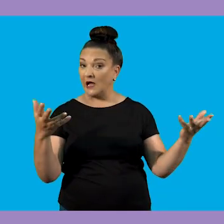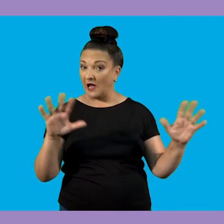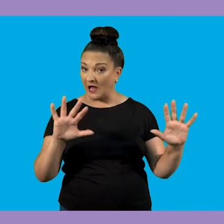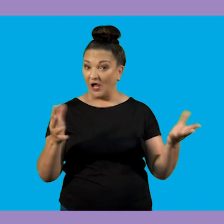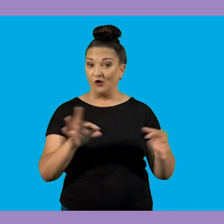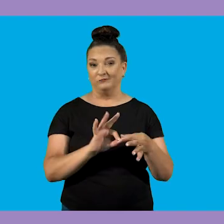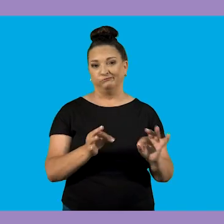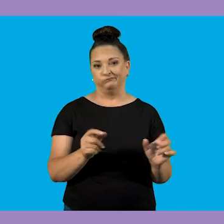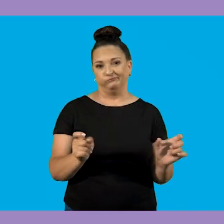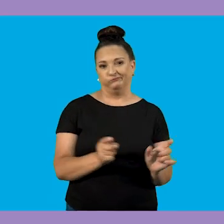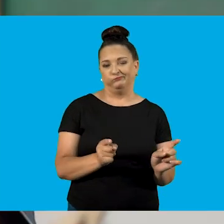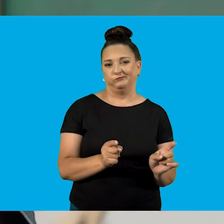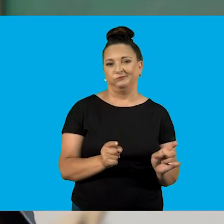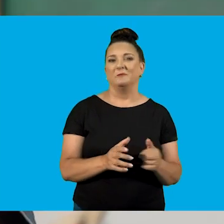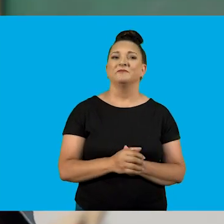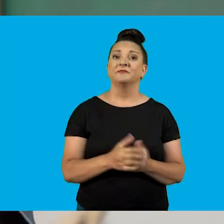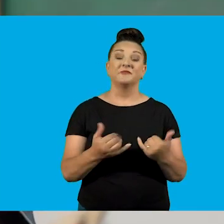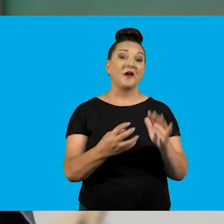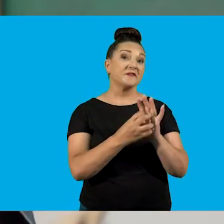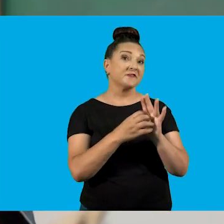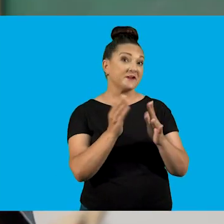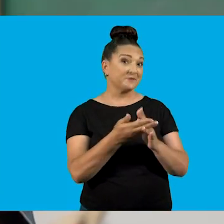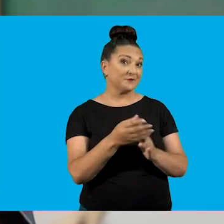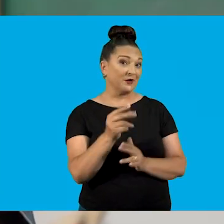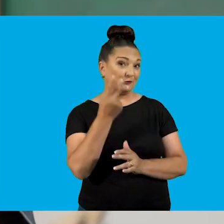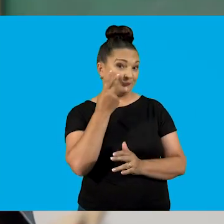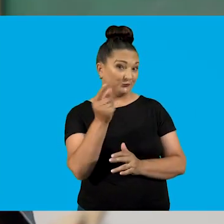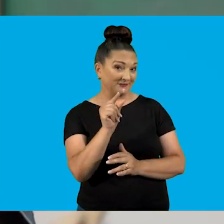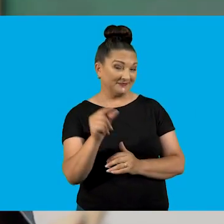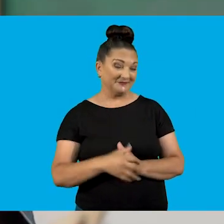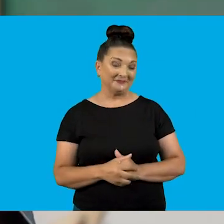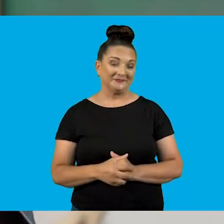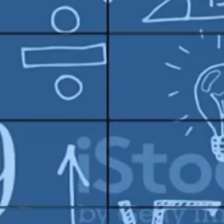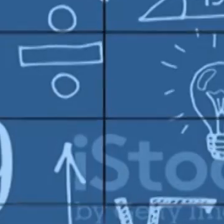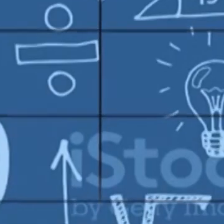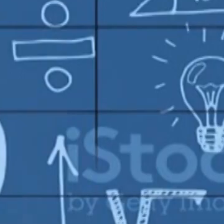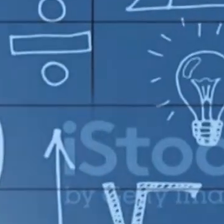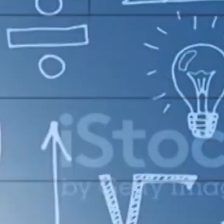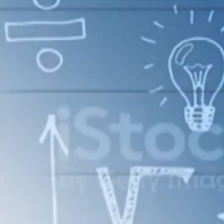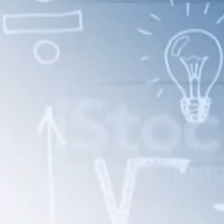represented algebraically. Let's quickly go to an ad break, and then we'll see you just now.